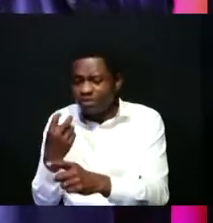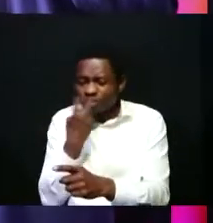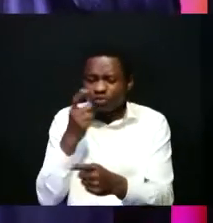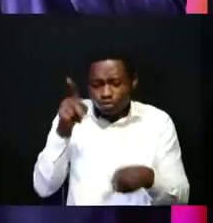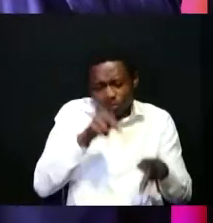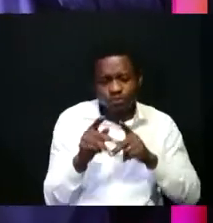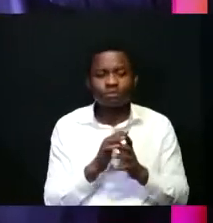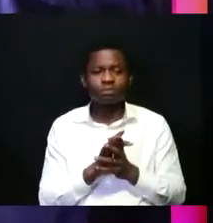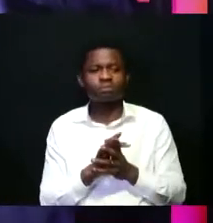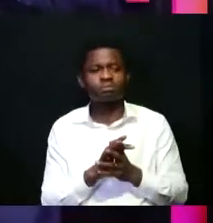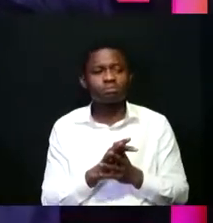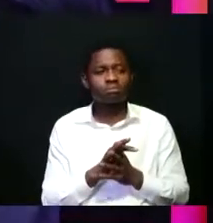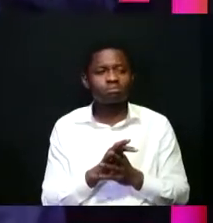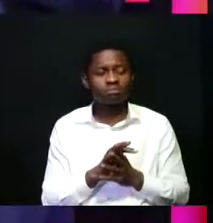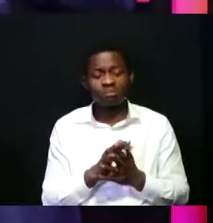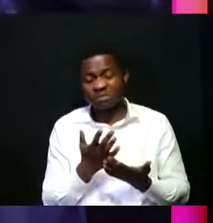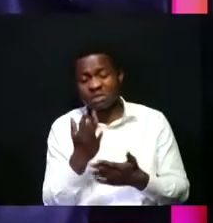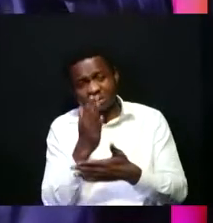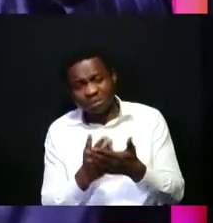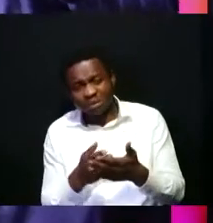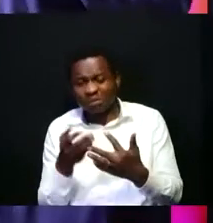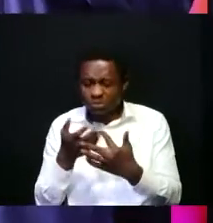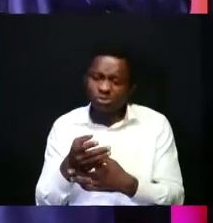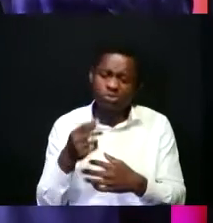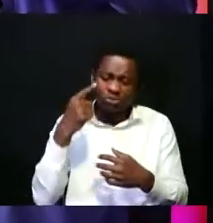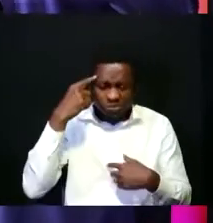Other times through dreams. And even